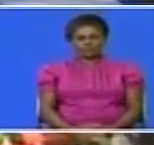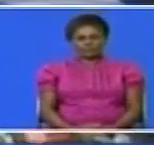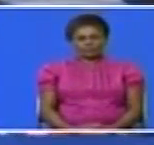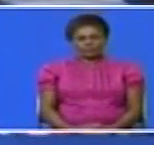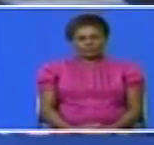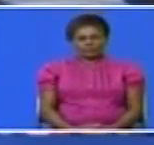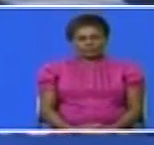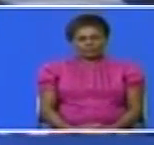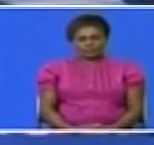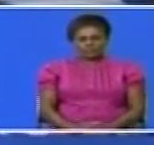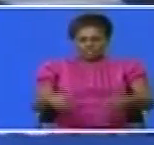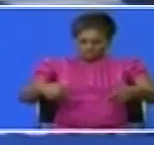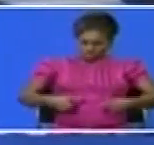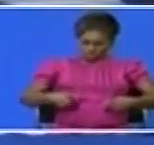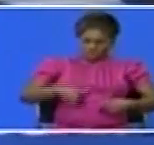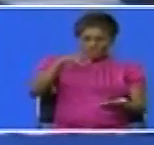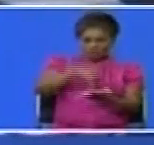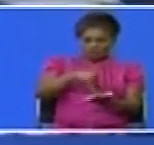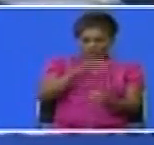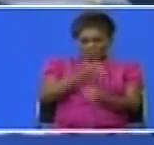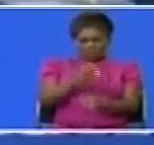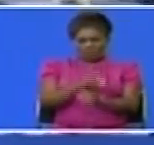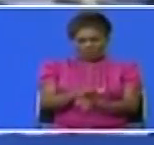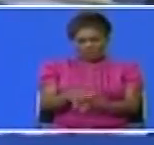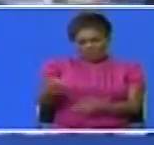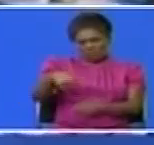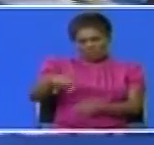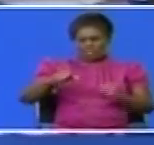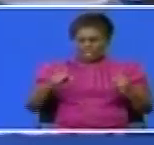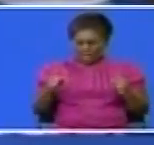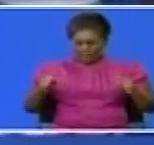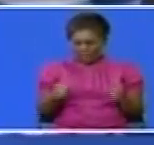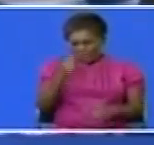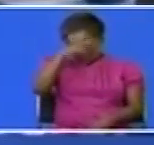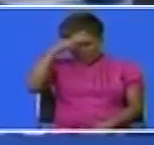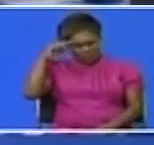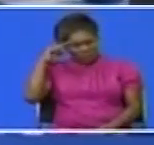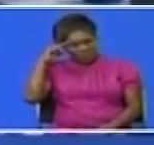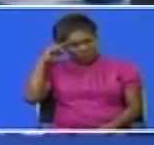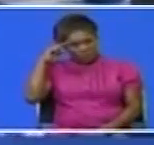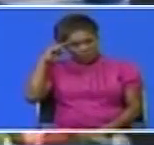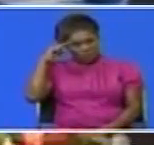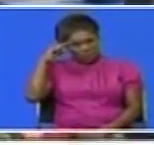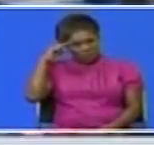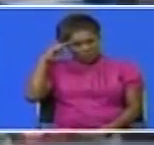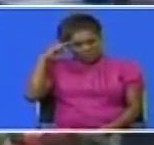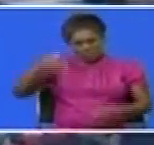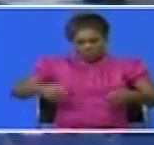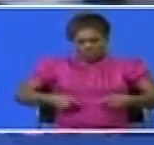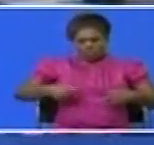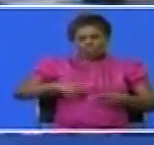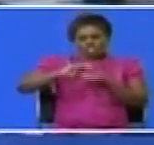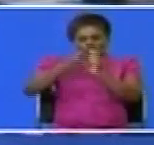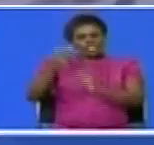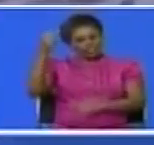involving the youth, and I think it's going to be important because it's going to change people's mind of what they think about